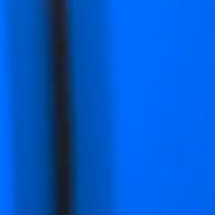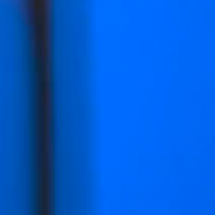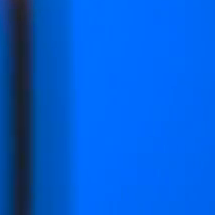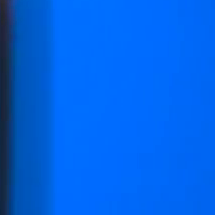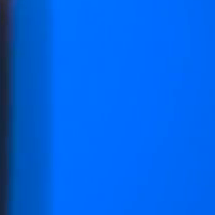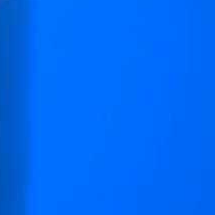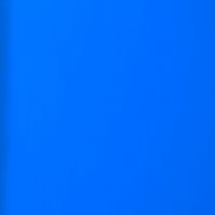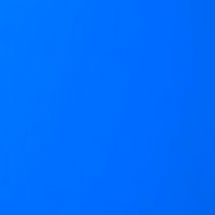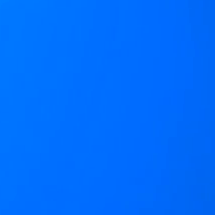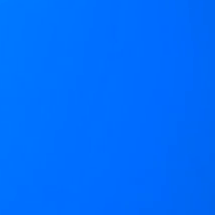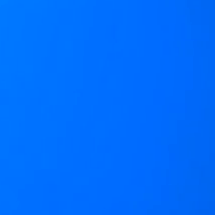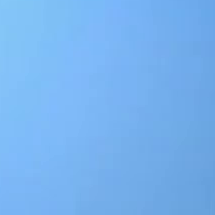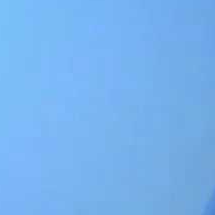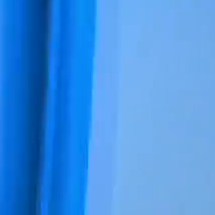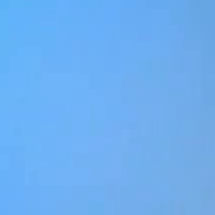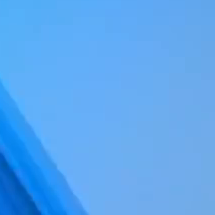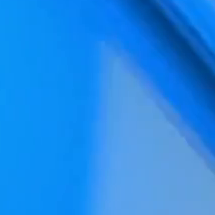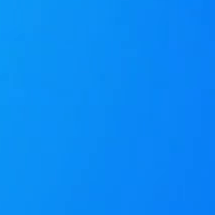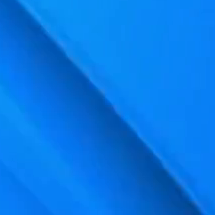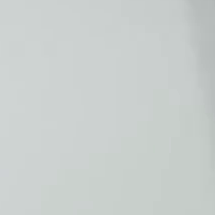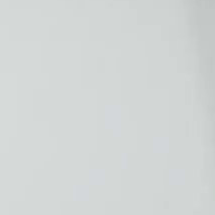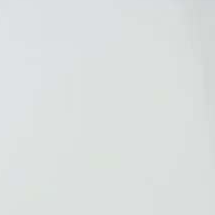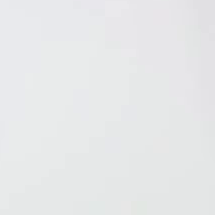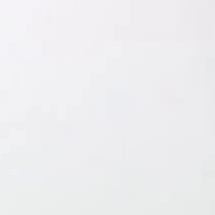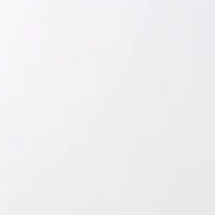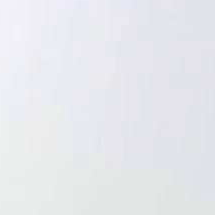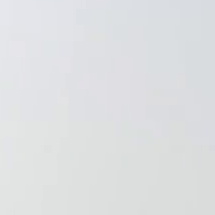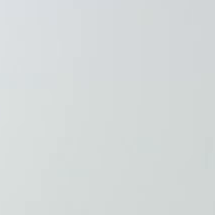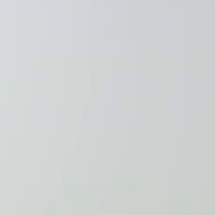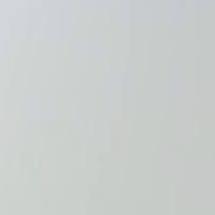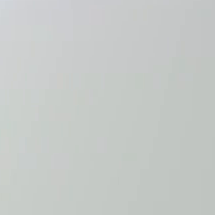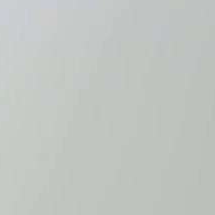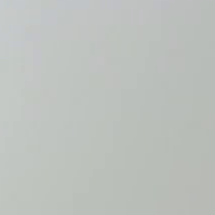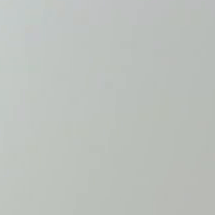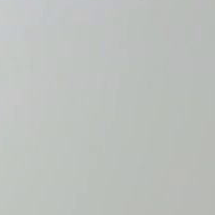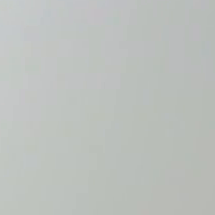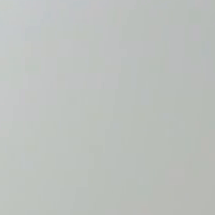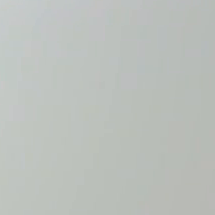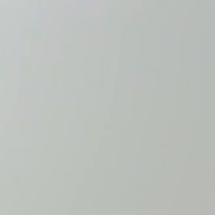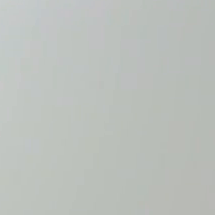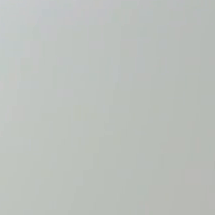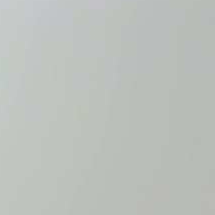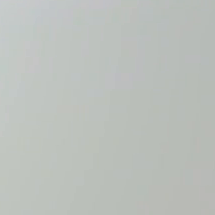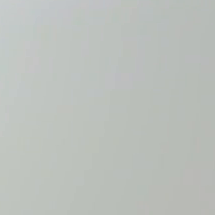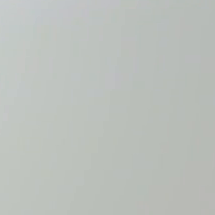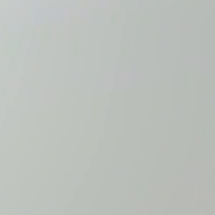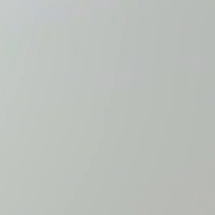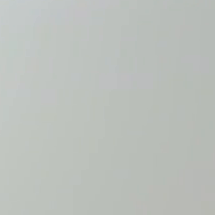ZNS Total Sports is brought to you by 4th Terrace Diagnostic Center.